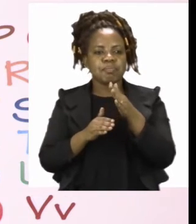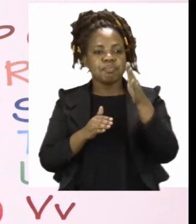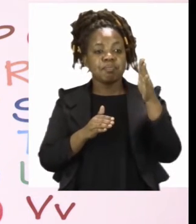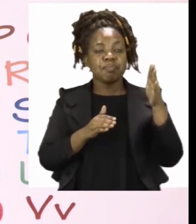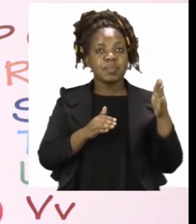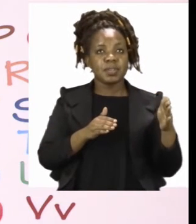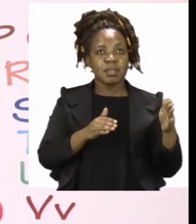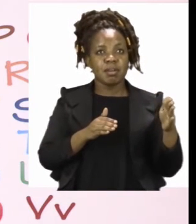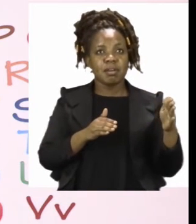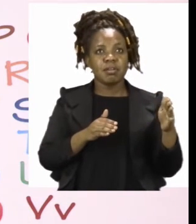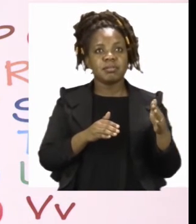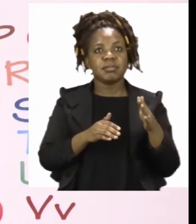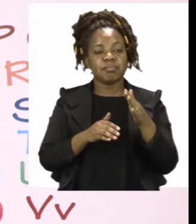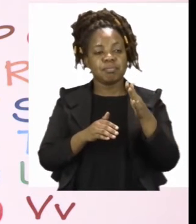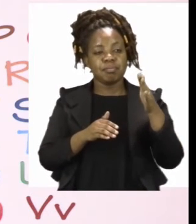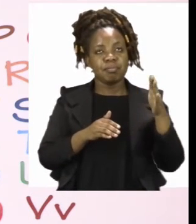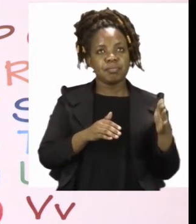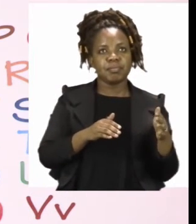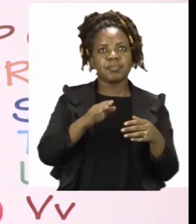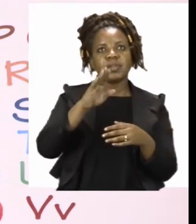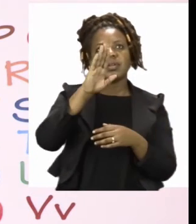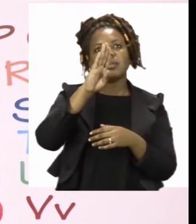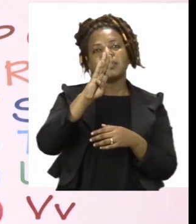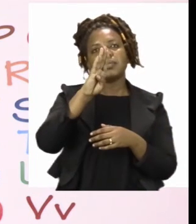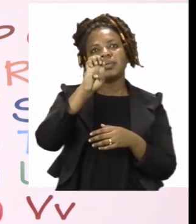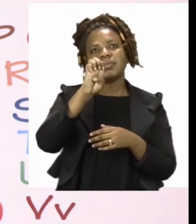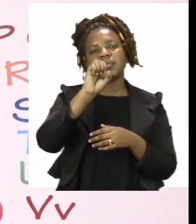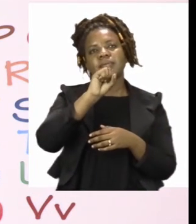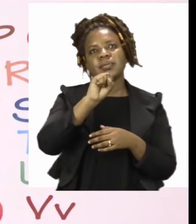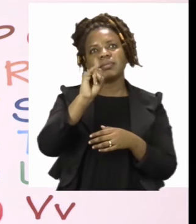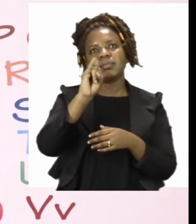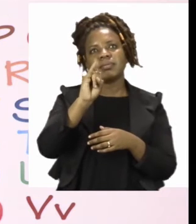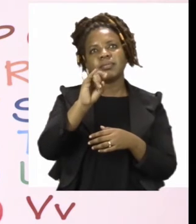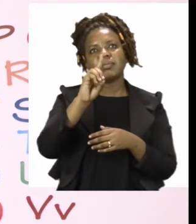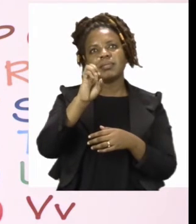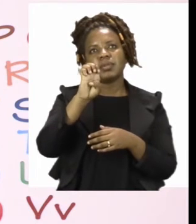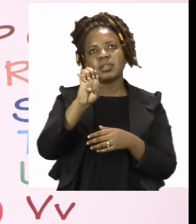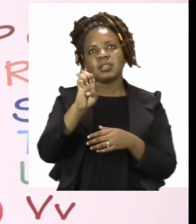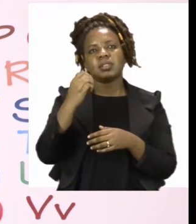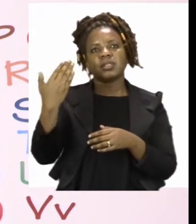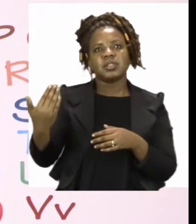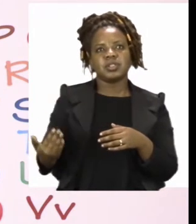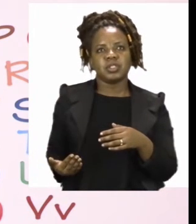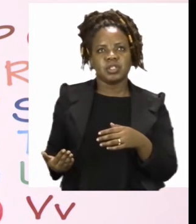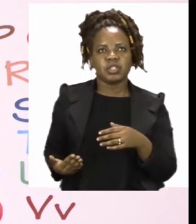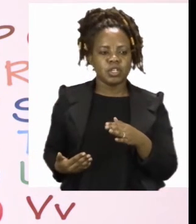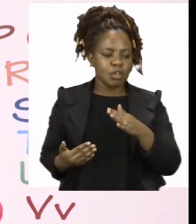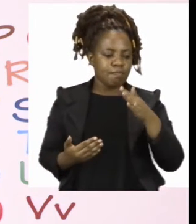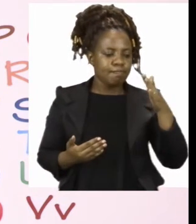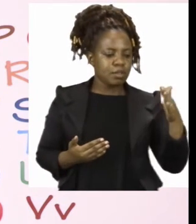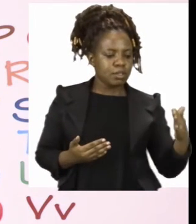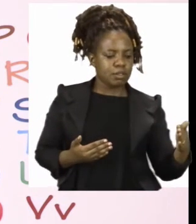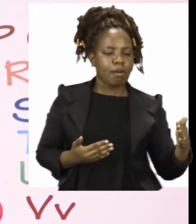The lion is beside the chain. Beside the